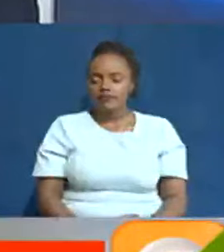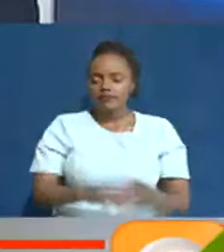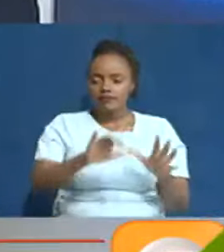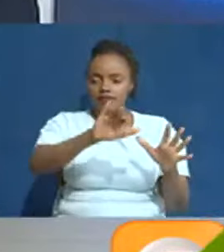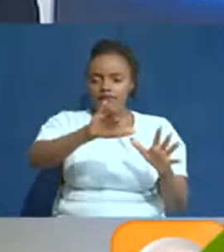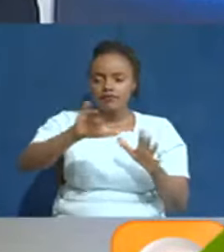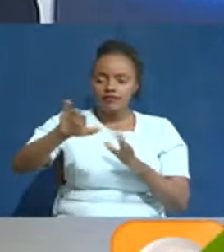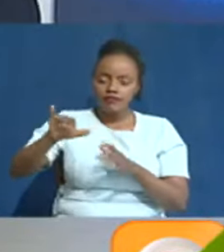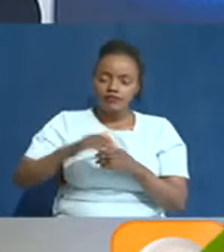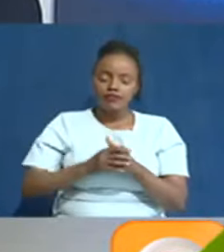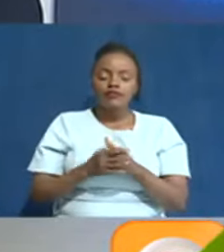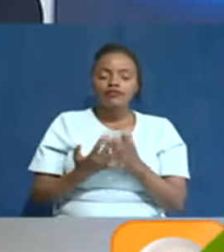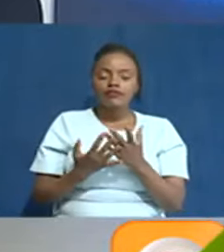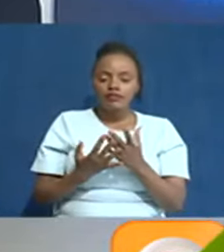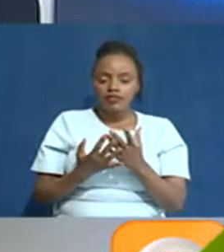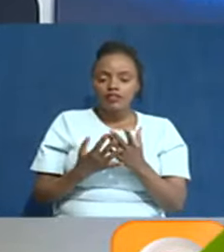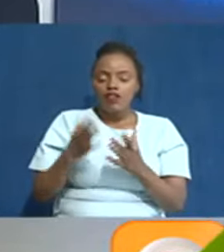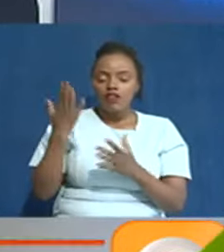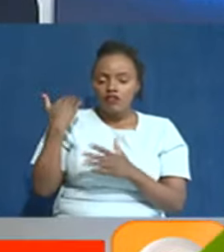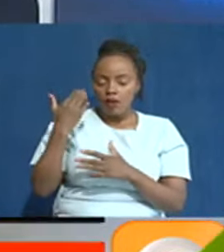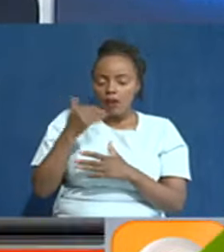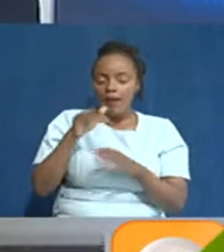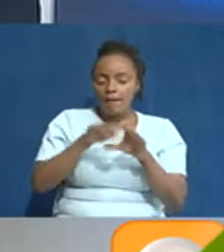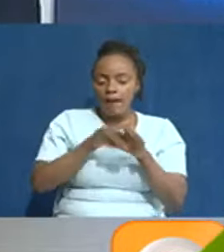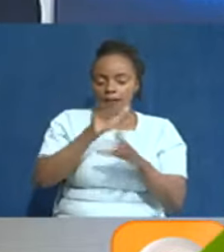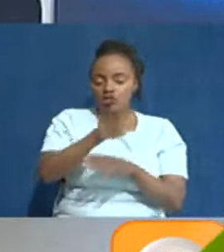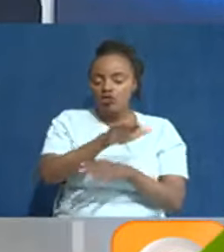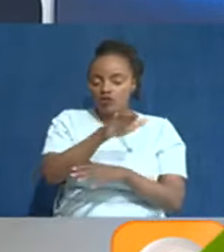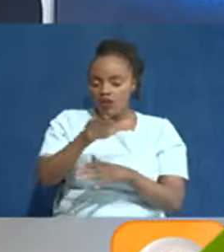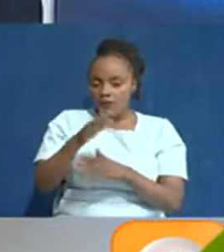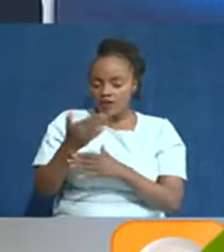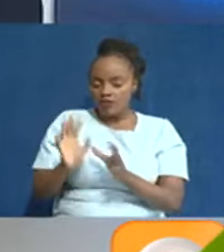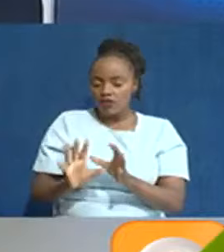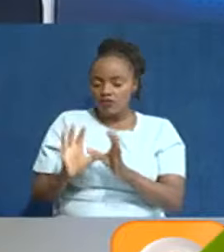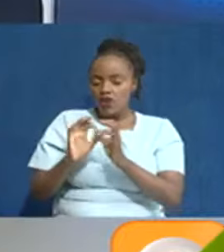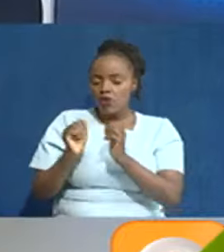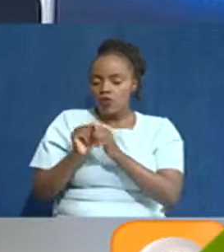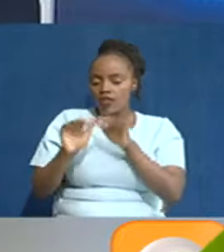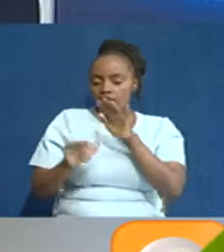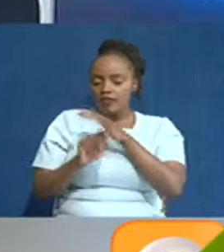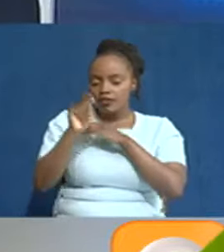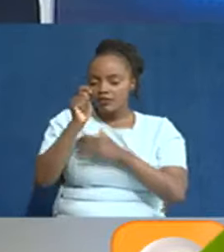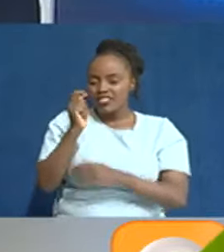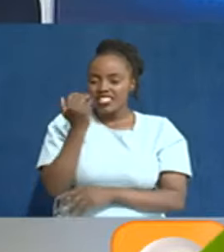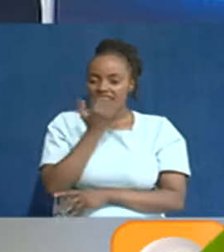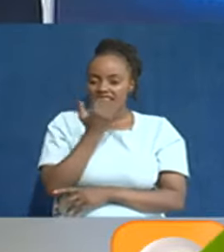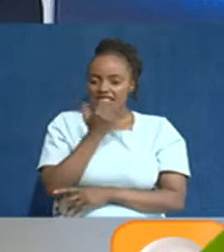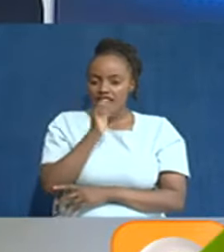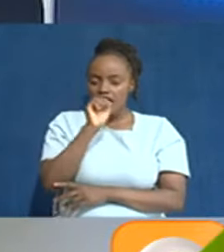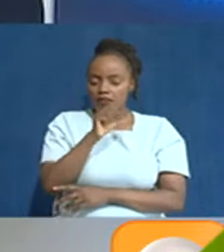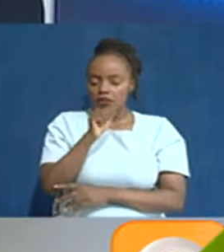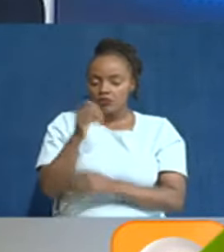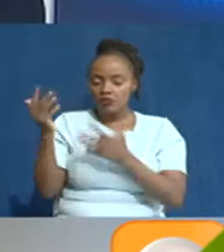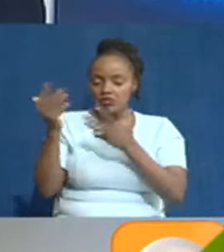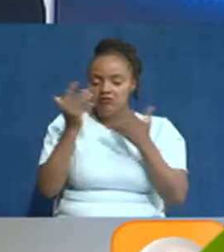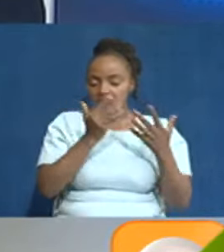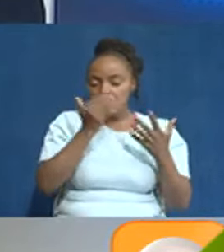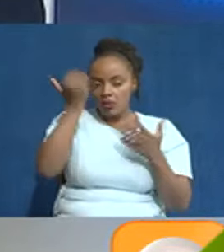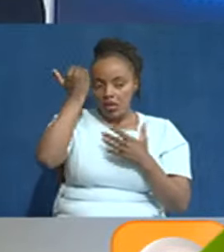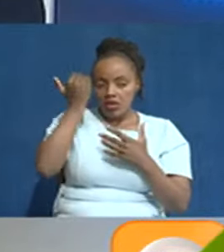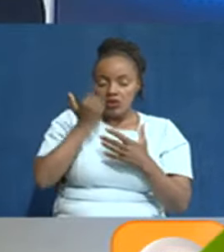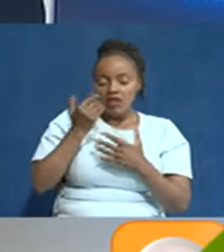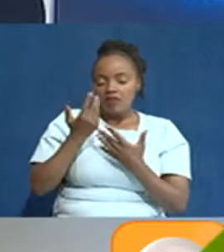And related to that, a section of sitting and former members of parliament allied to Deputy President Rigathi Gachagua could be charged with criminal